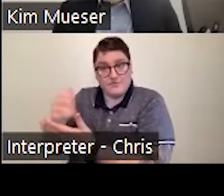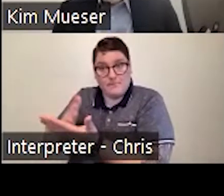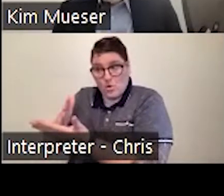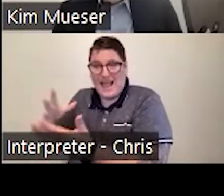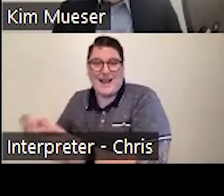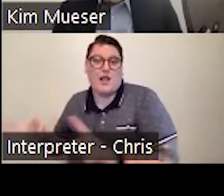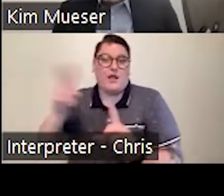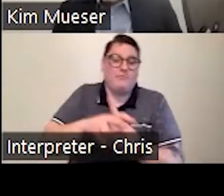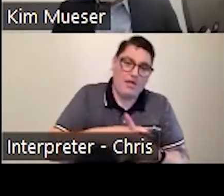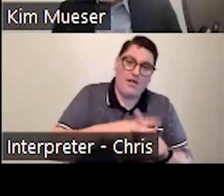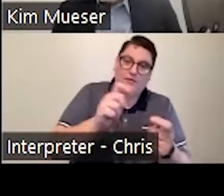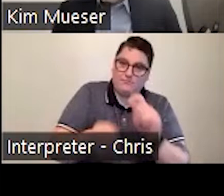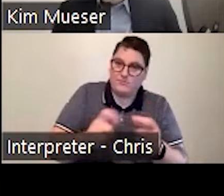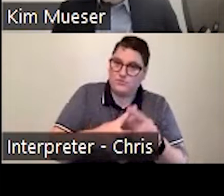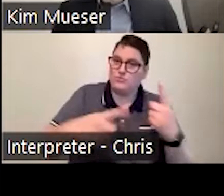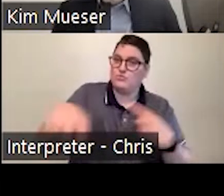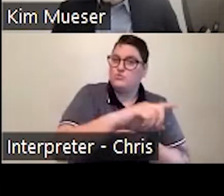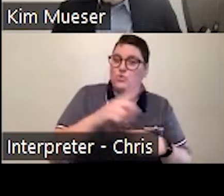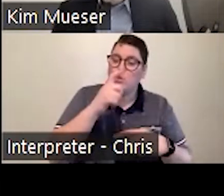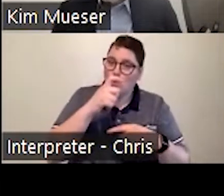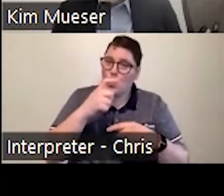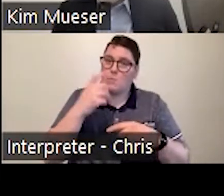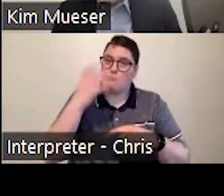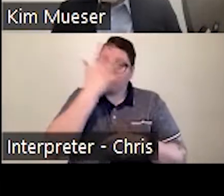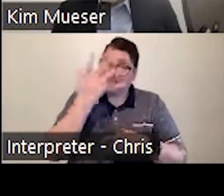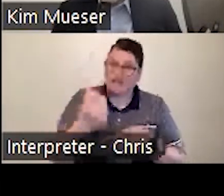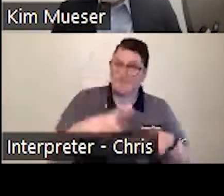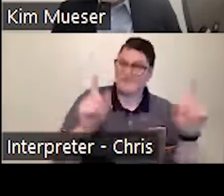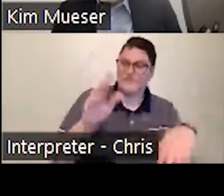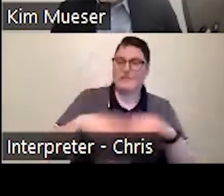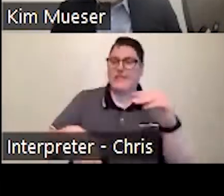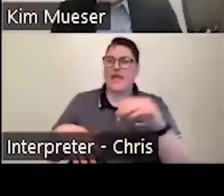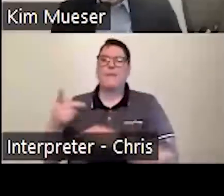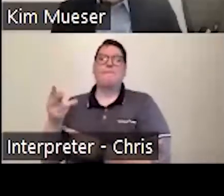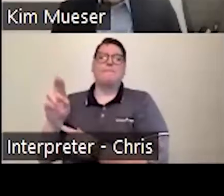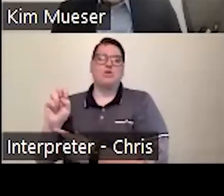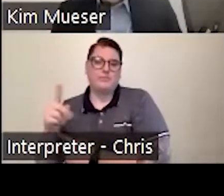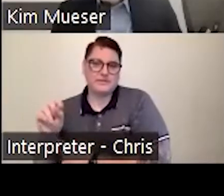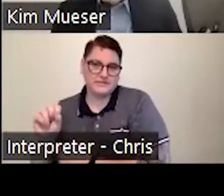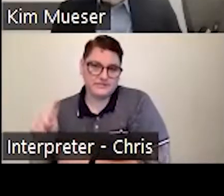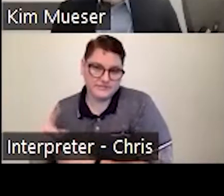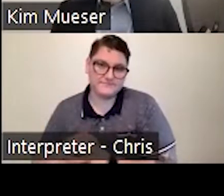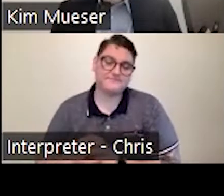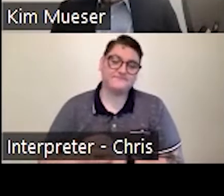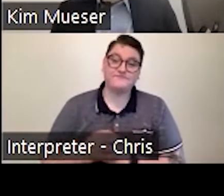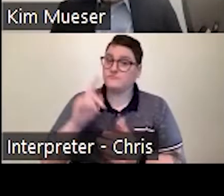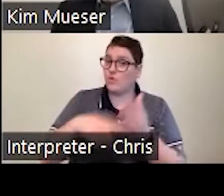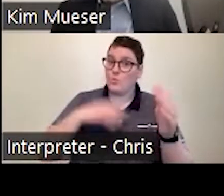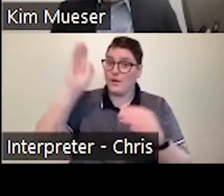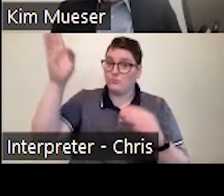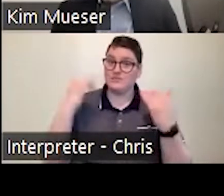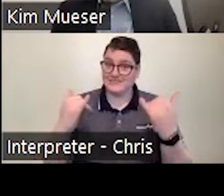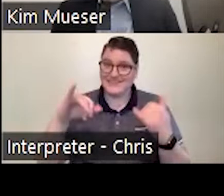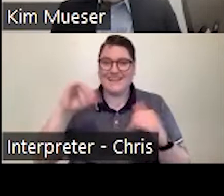clinician to somewhat different presentations and even different patient populations. And so what I'm going to be presenting today is about research